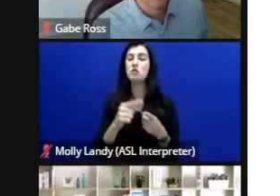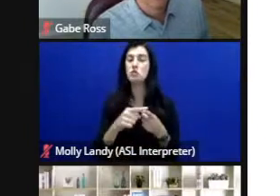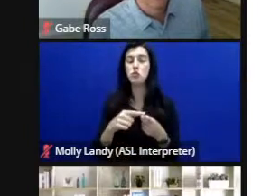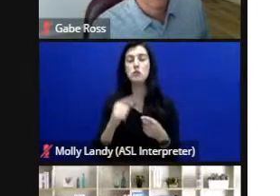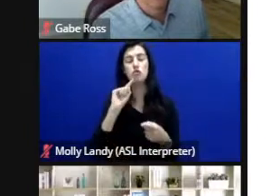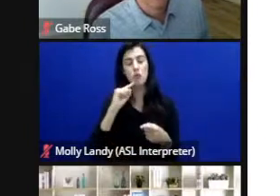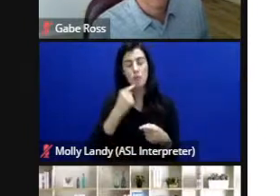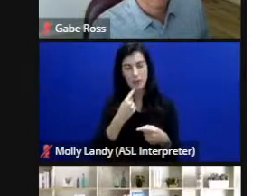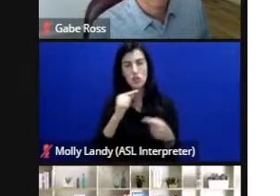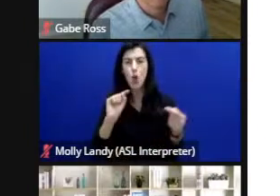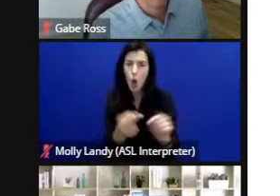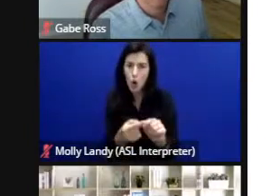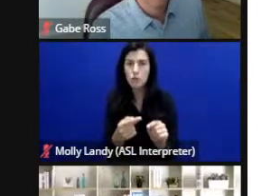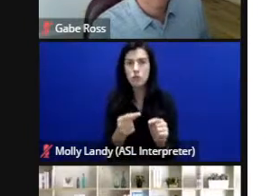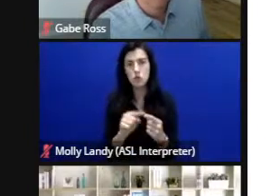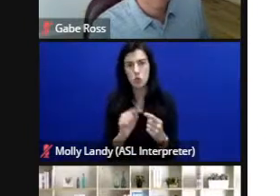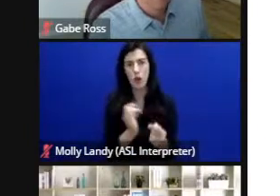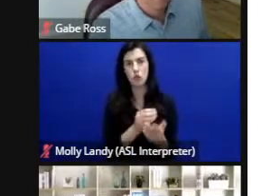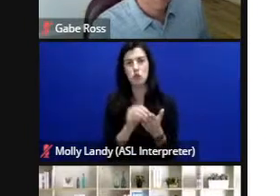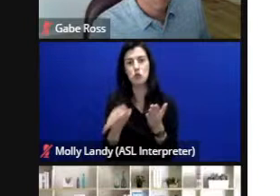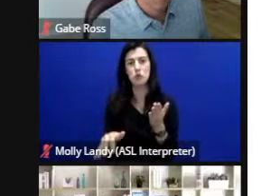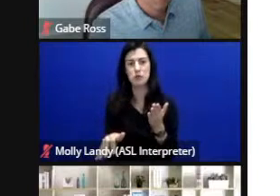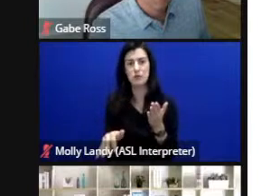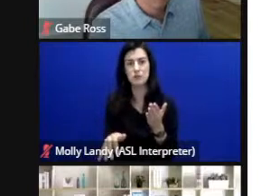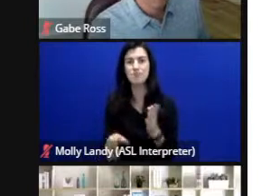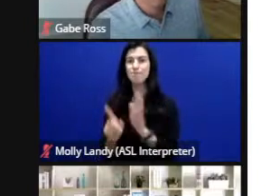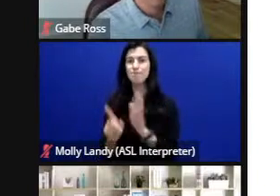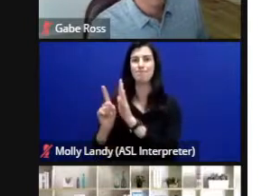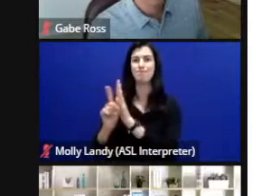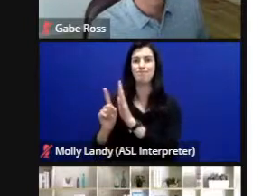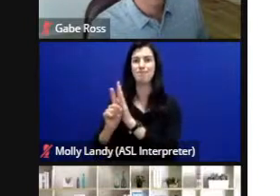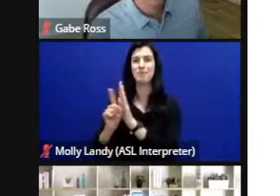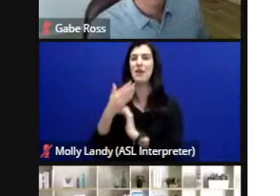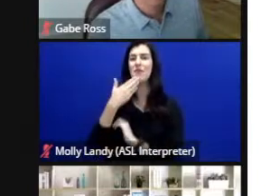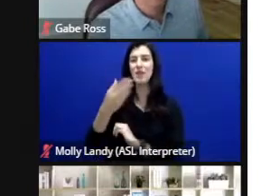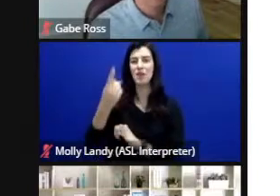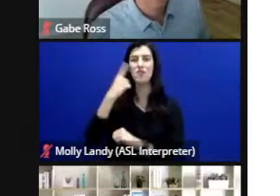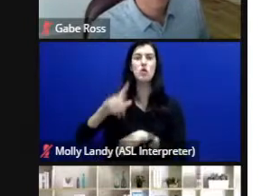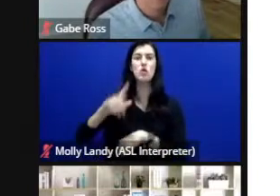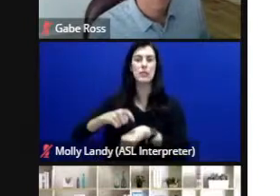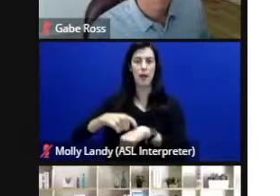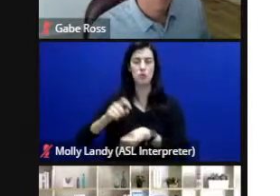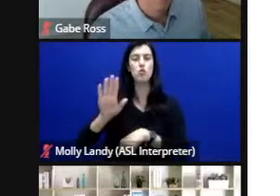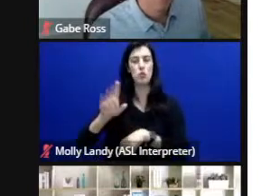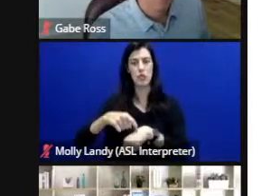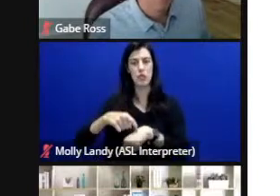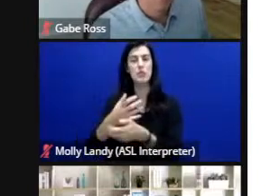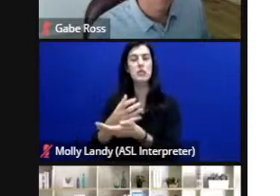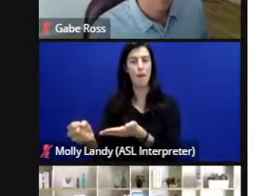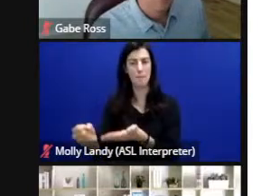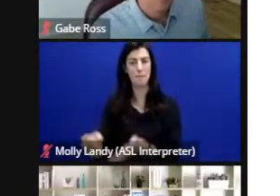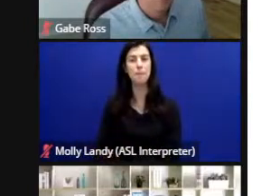harm for our students. Yes, Thank you, there is maybe thank you, Mr. Fitzpatrick, for your time. Your time is up.